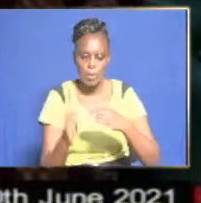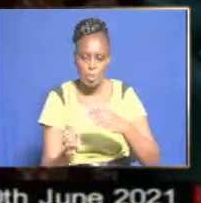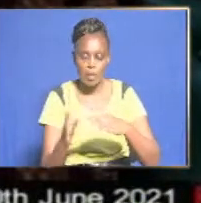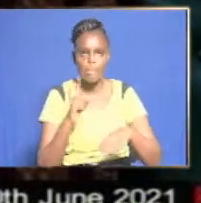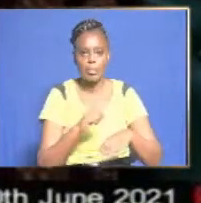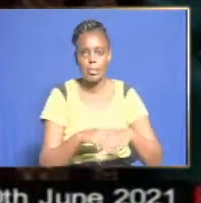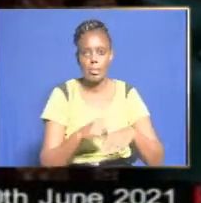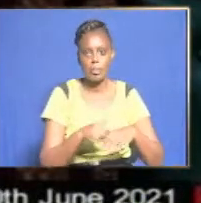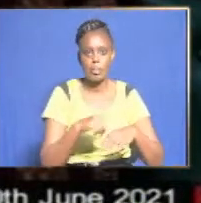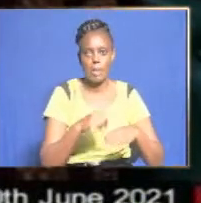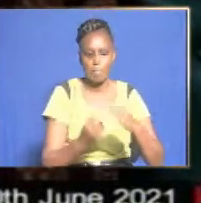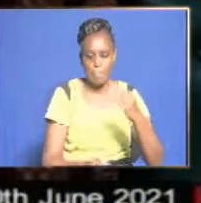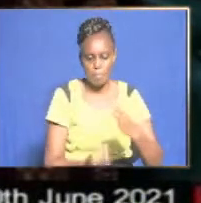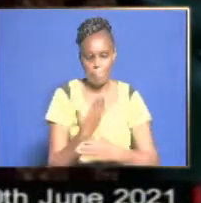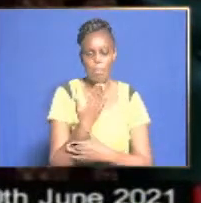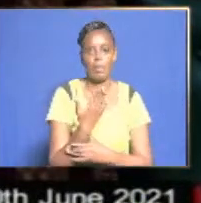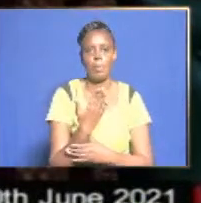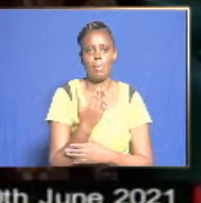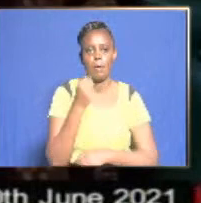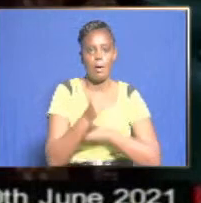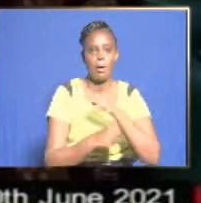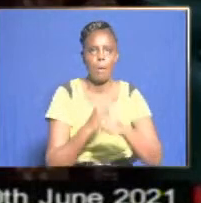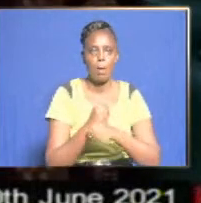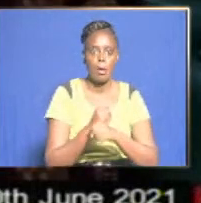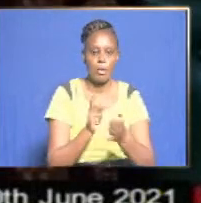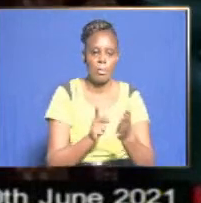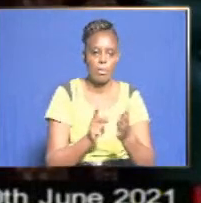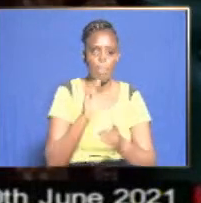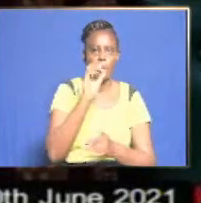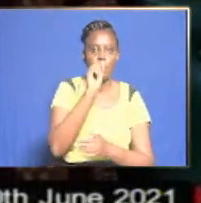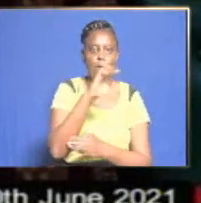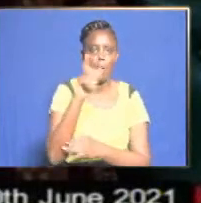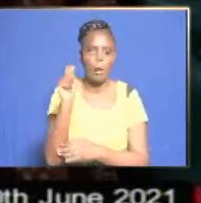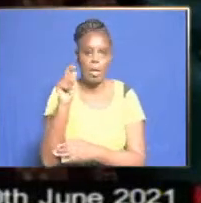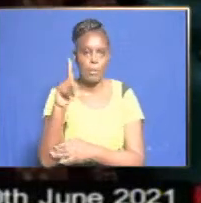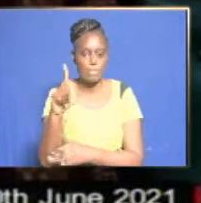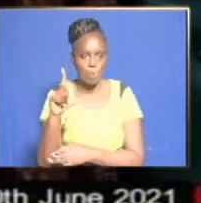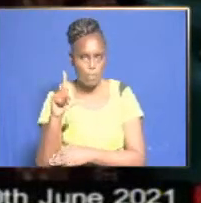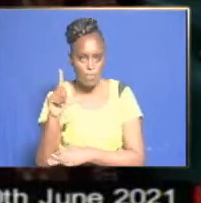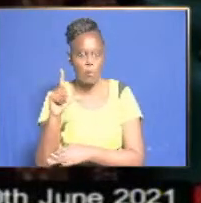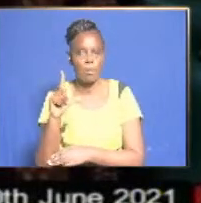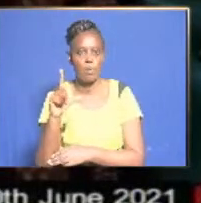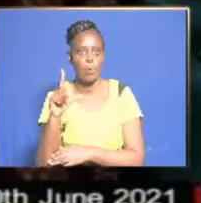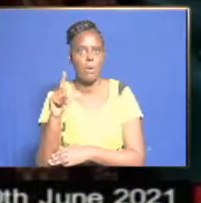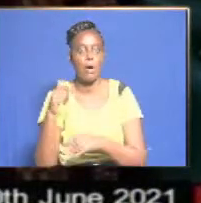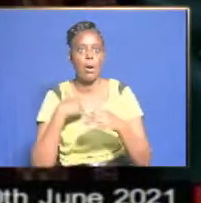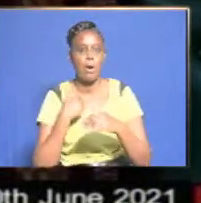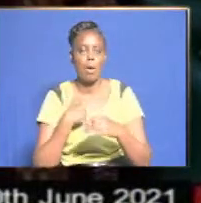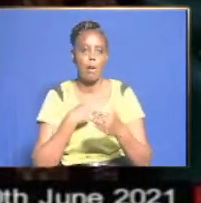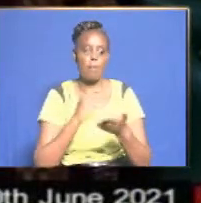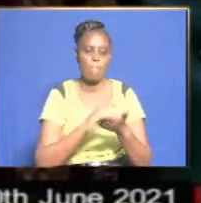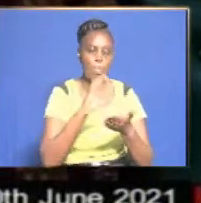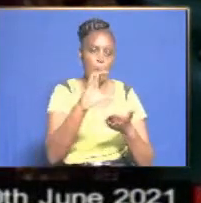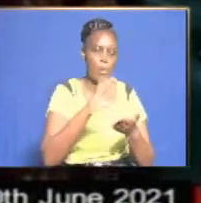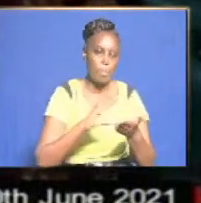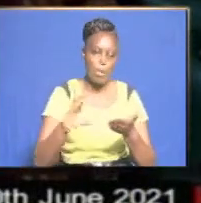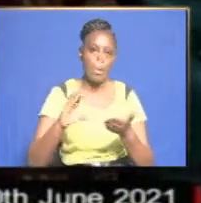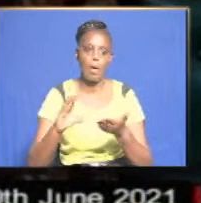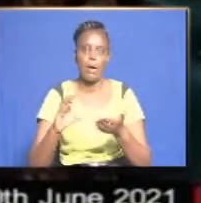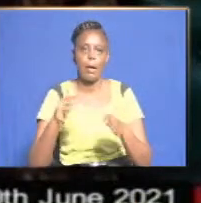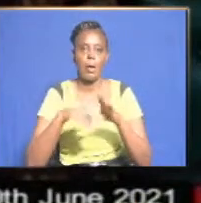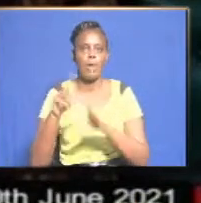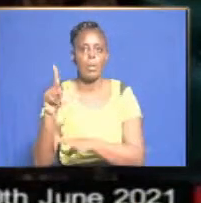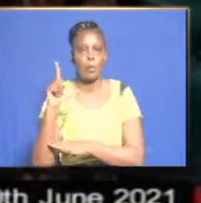passage and enactment of the Annual Appropriations Act, which anchors the respective allocations in law and authorizes